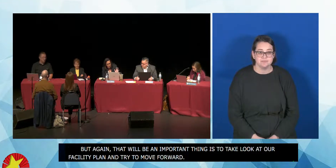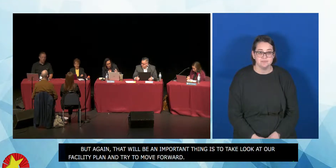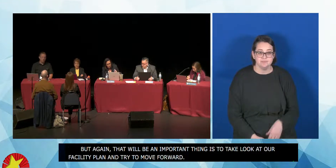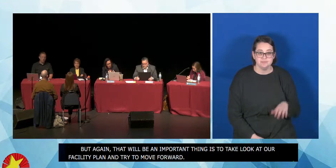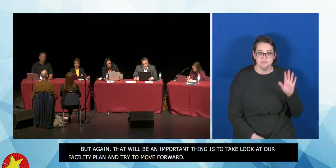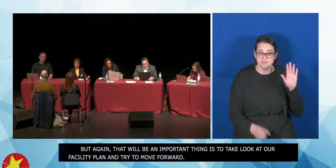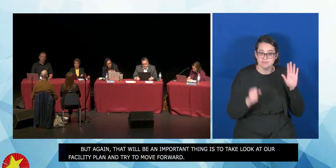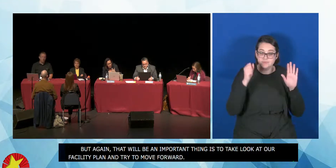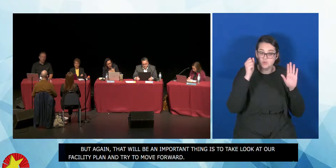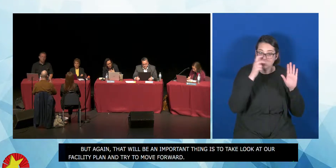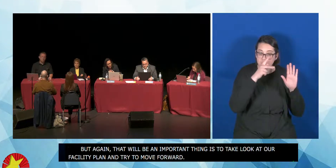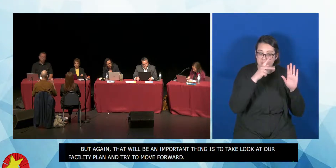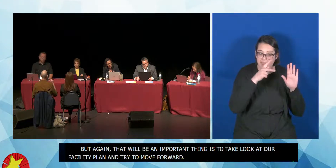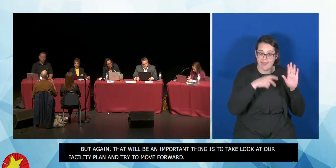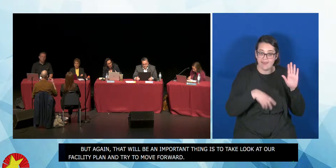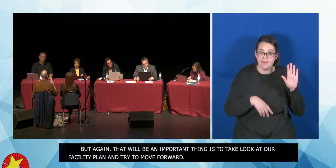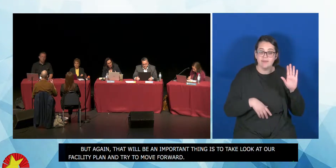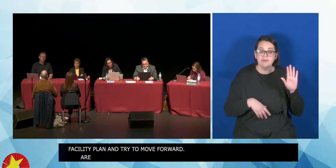President Nigro, this is Suke.